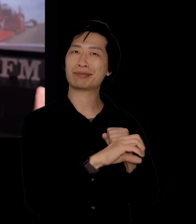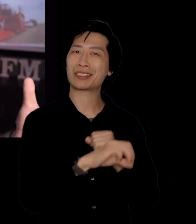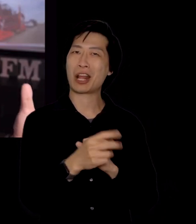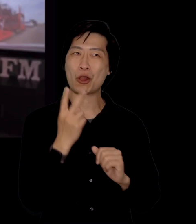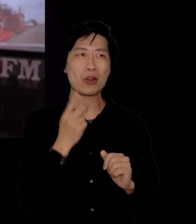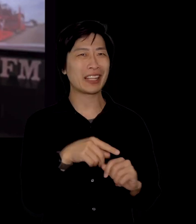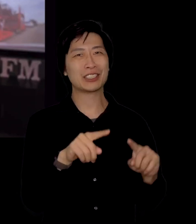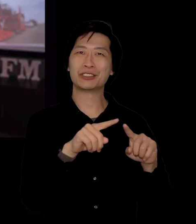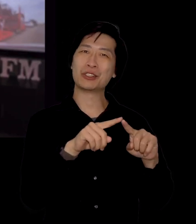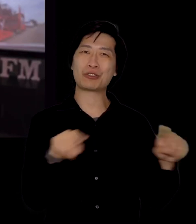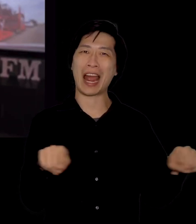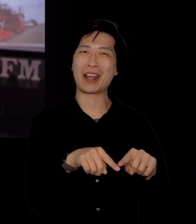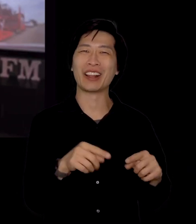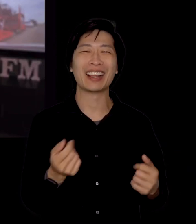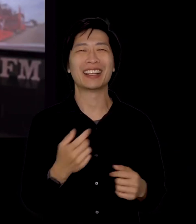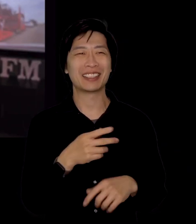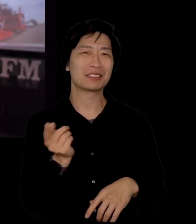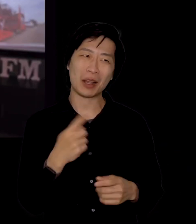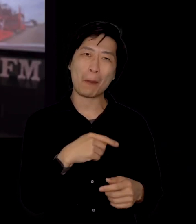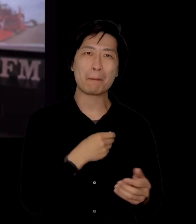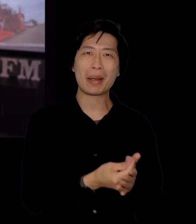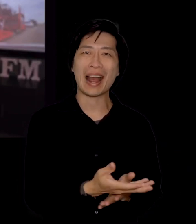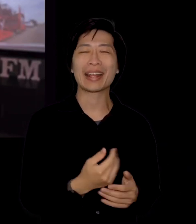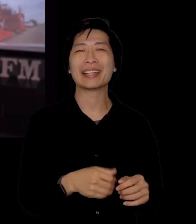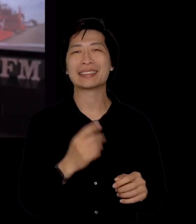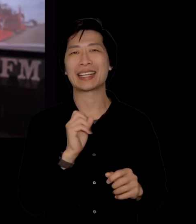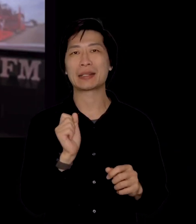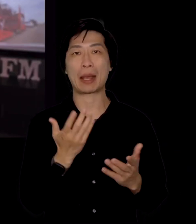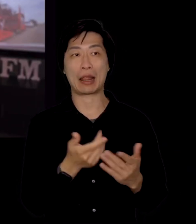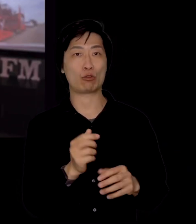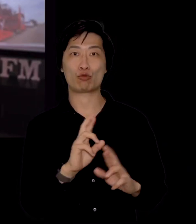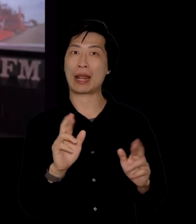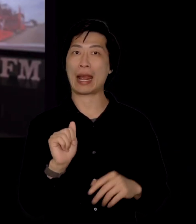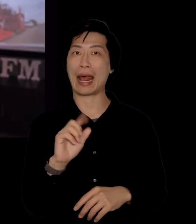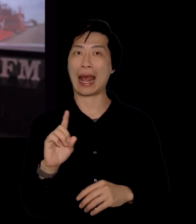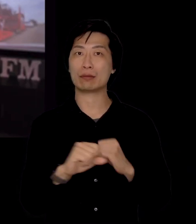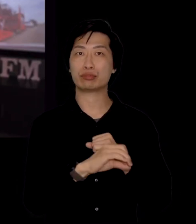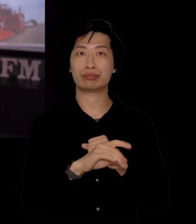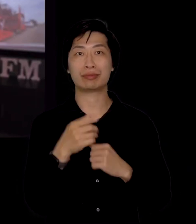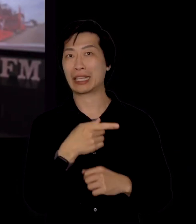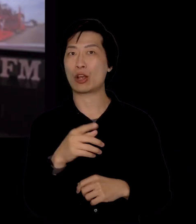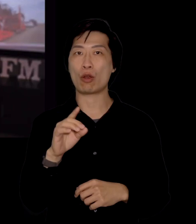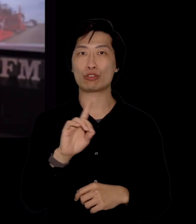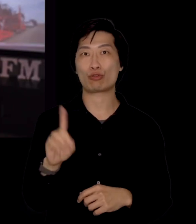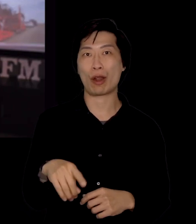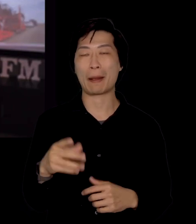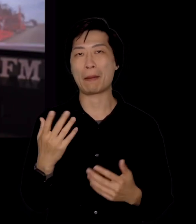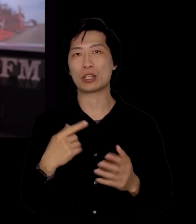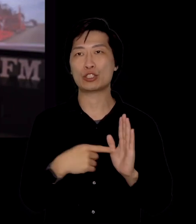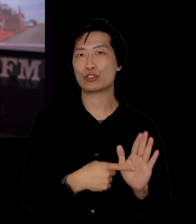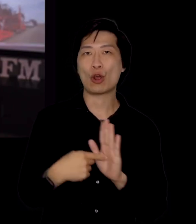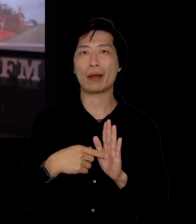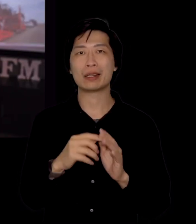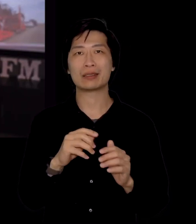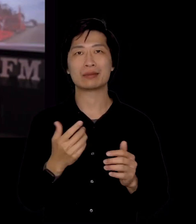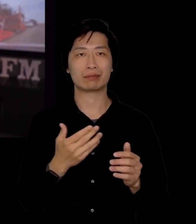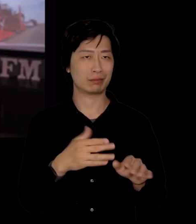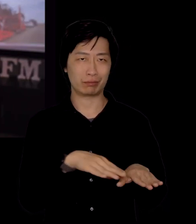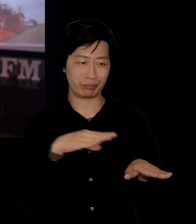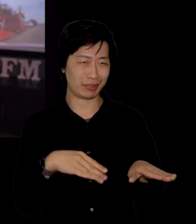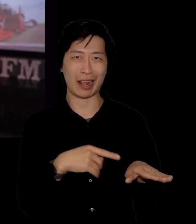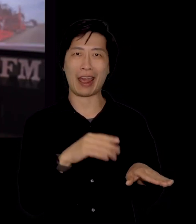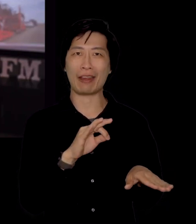be like, hey, look at this triangle, come buy it. And maybe they'll have that ad over there in Detroit where they'll show